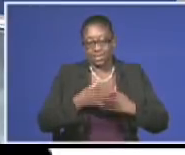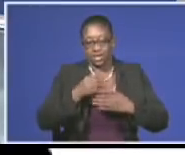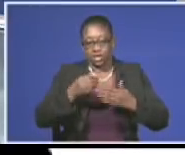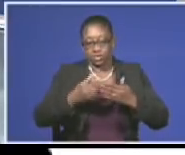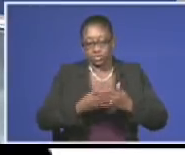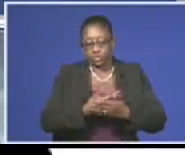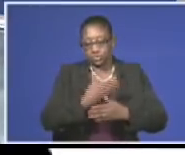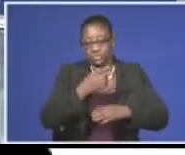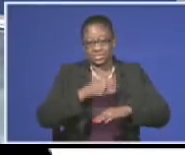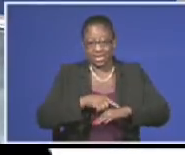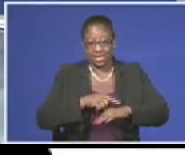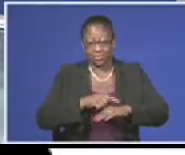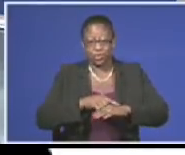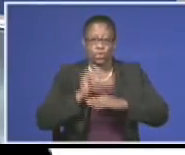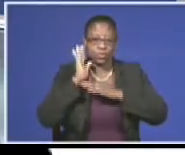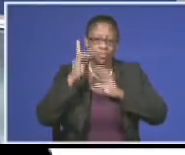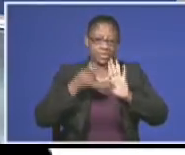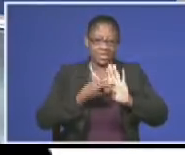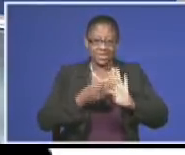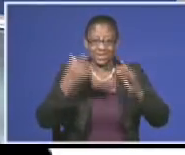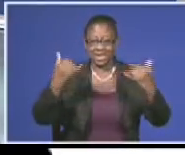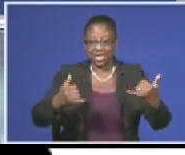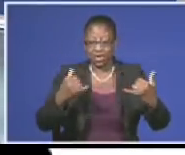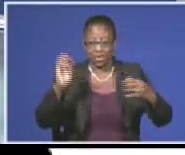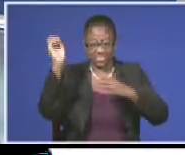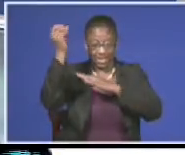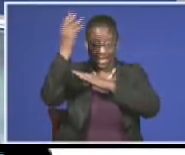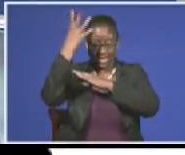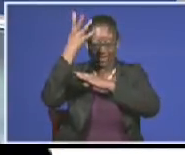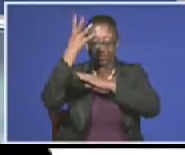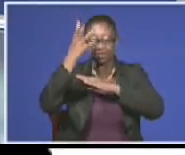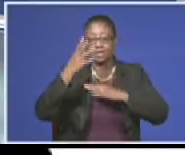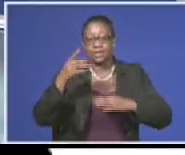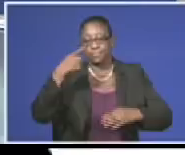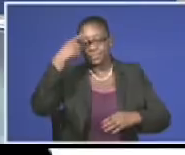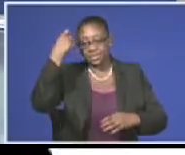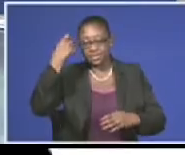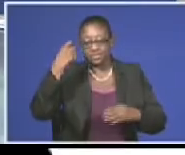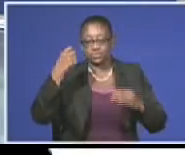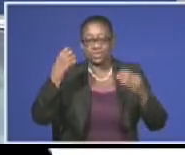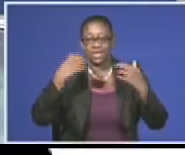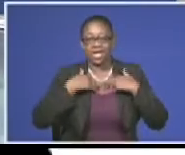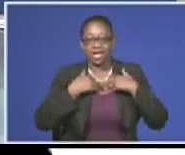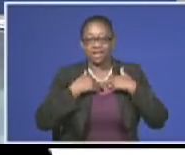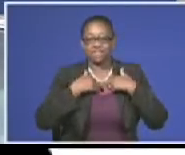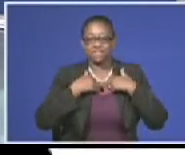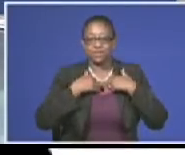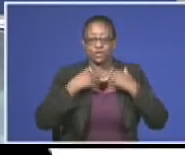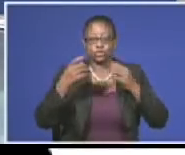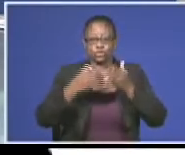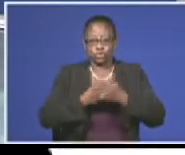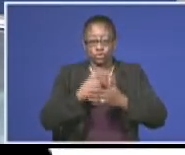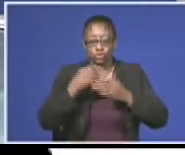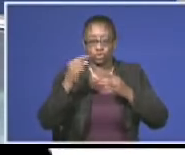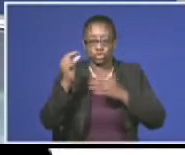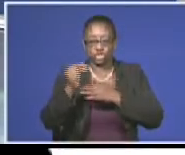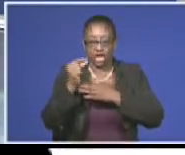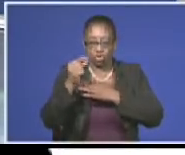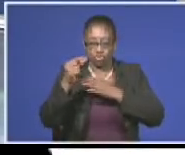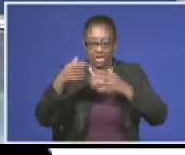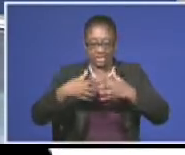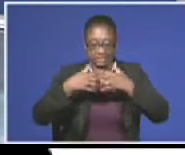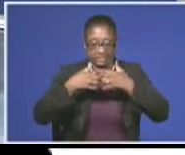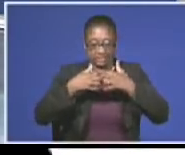A new era is about to begin at the Bahamas Power and Light Company as new equipment is expected to dramatically impact the level of service provided